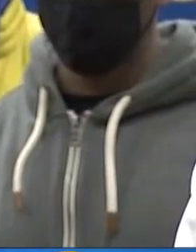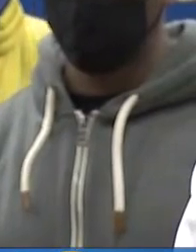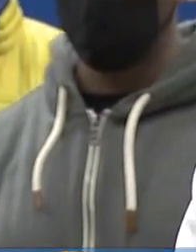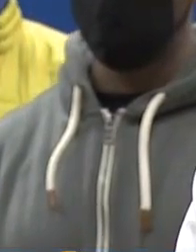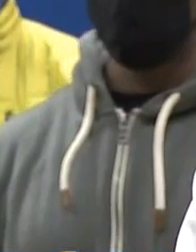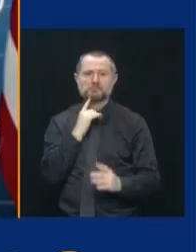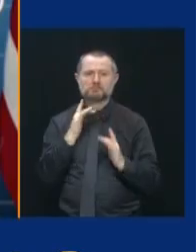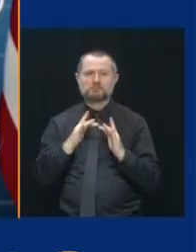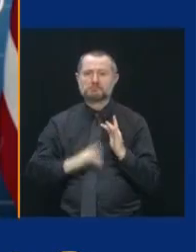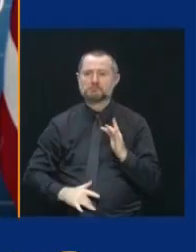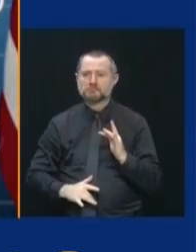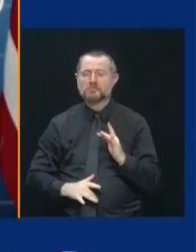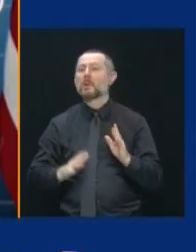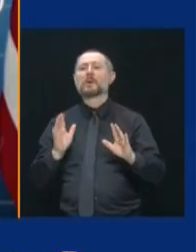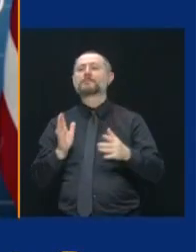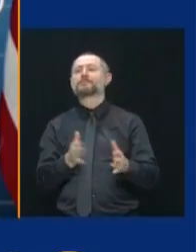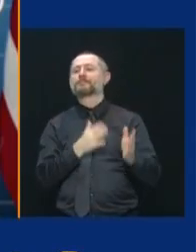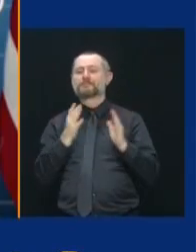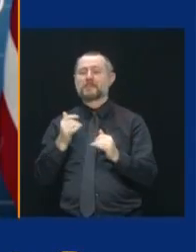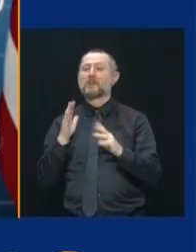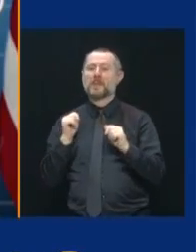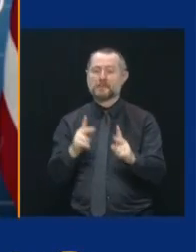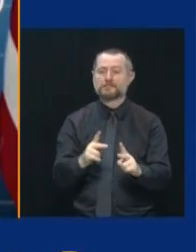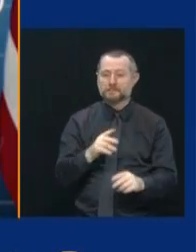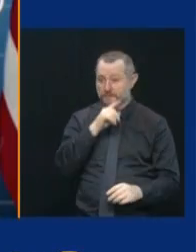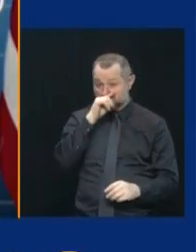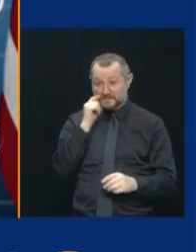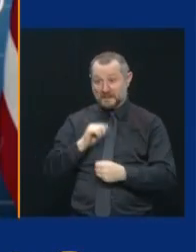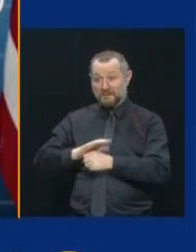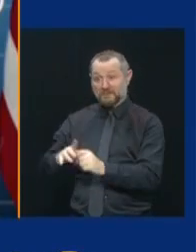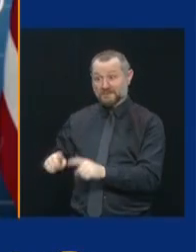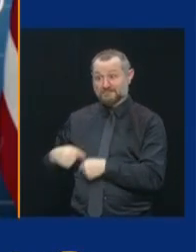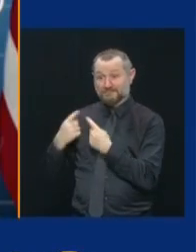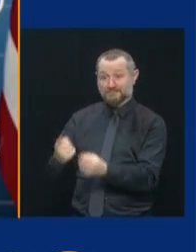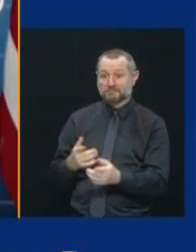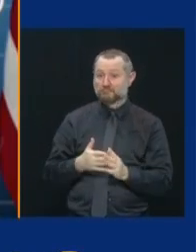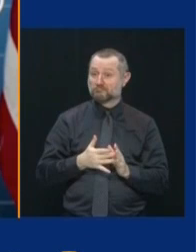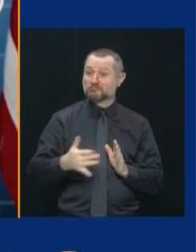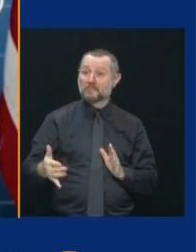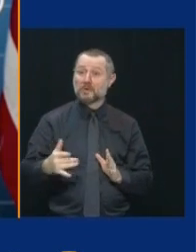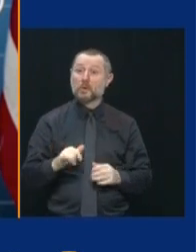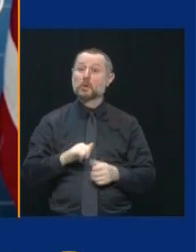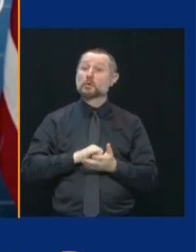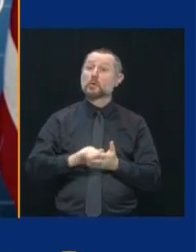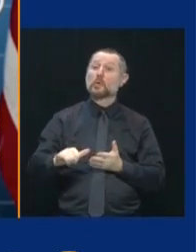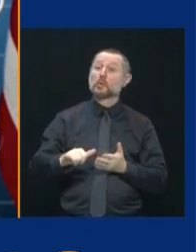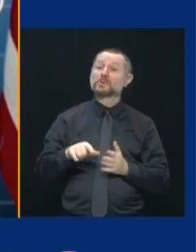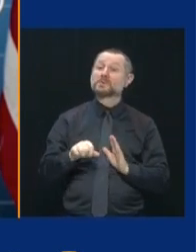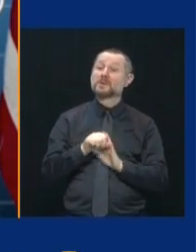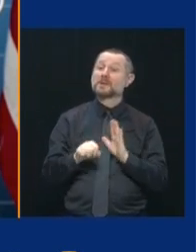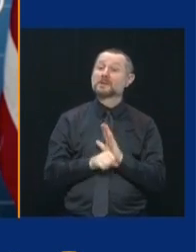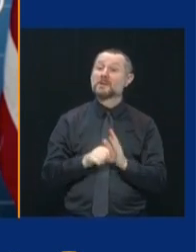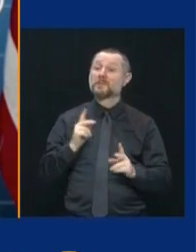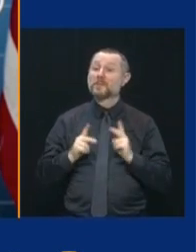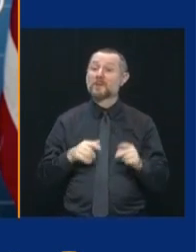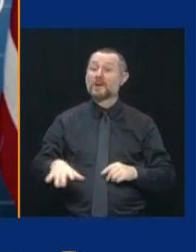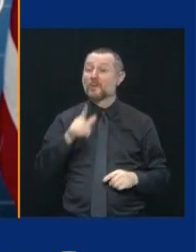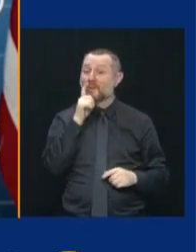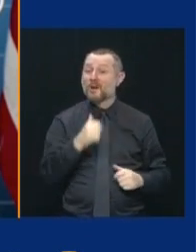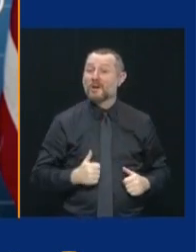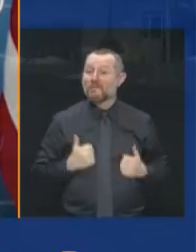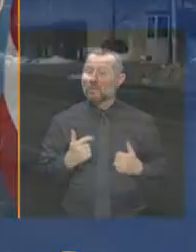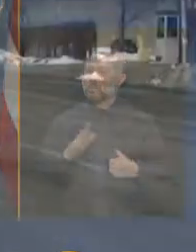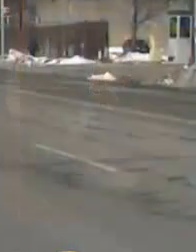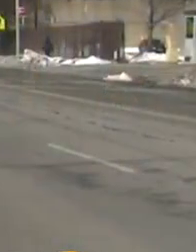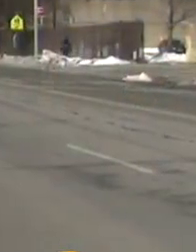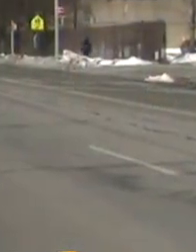the other end of the county. In New York, Governor Cuomo announcing his own partnership with the federal government to open 2 mass vaccination sites in New